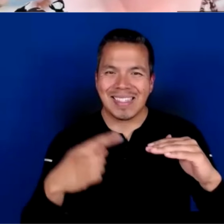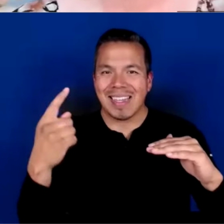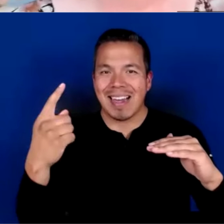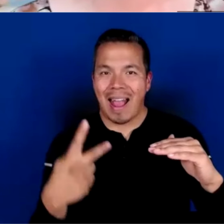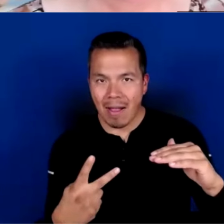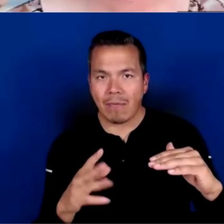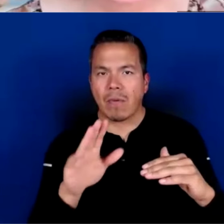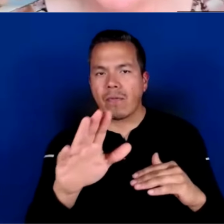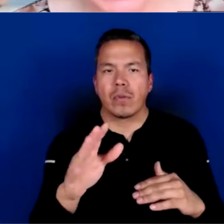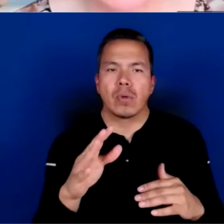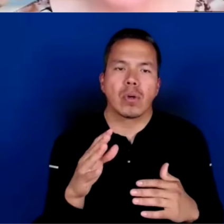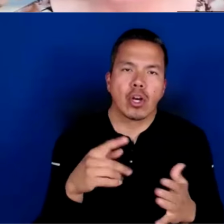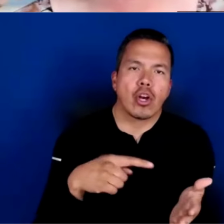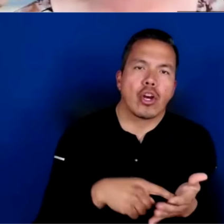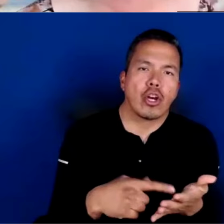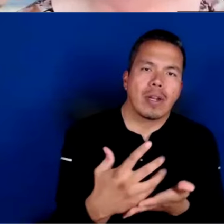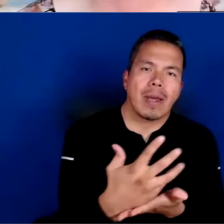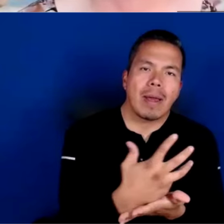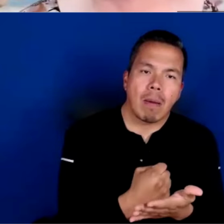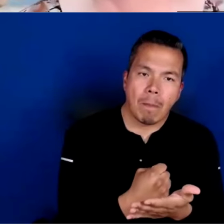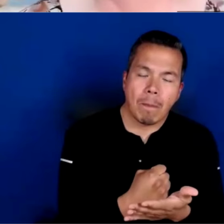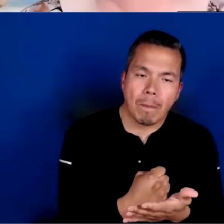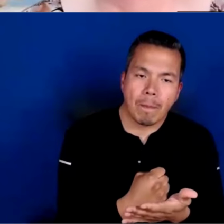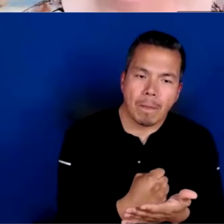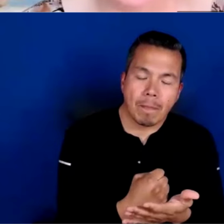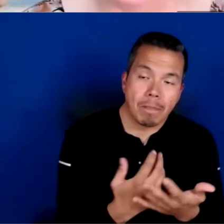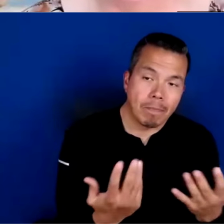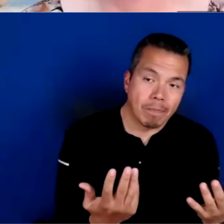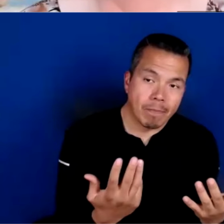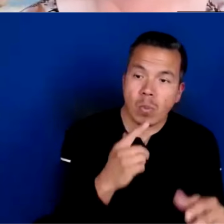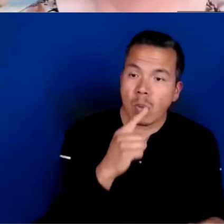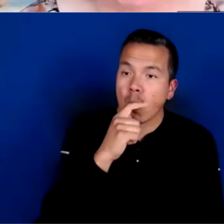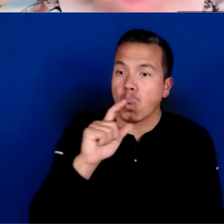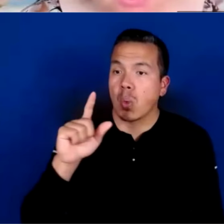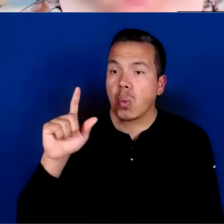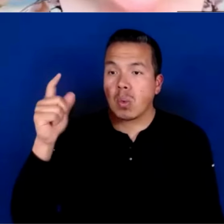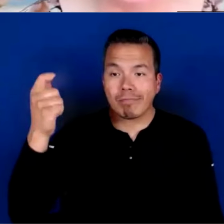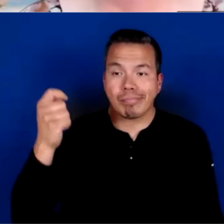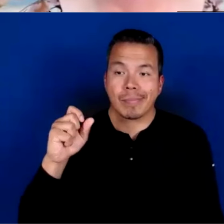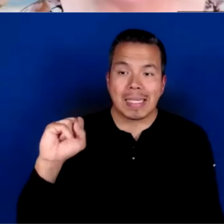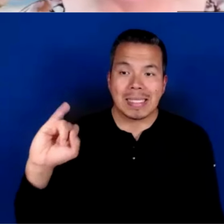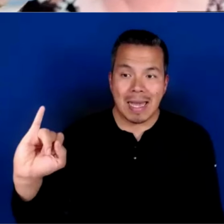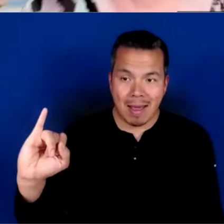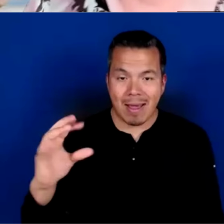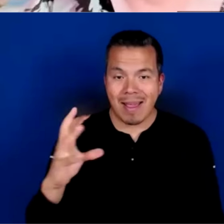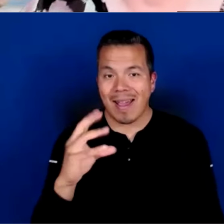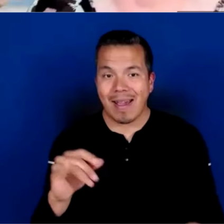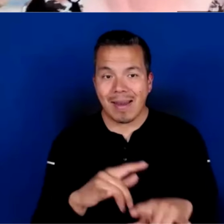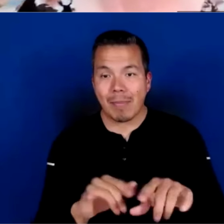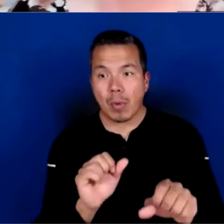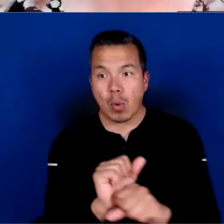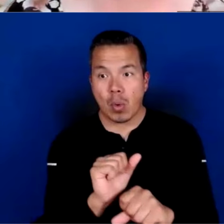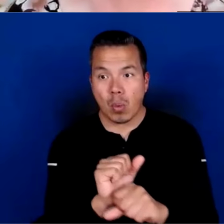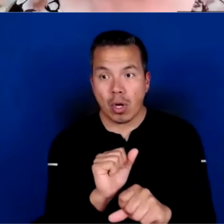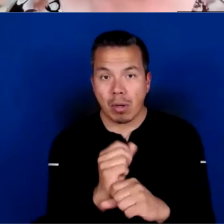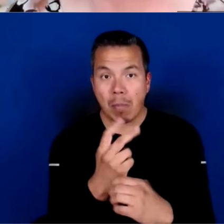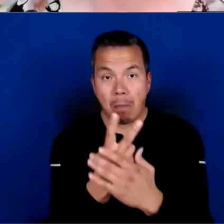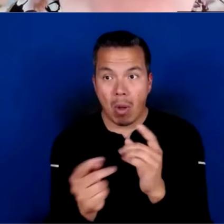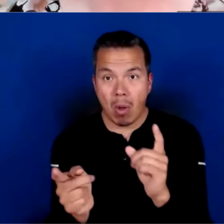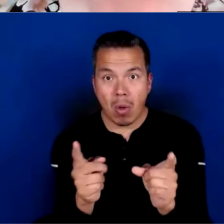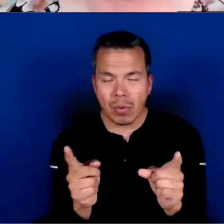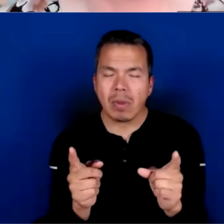income. Because of that, people on SSI who go to work are always better off financially. They